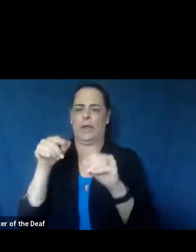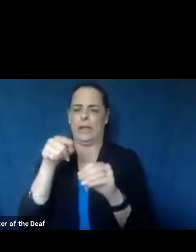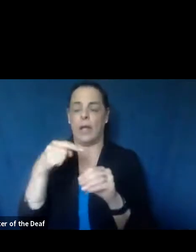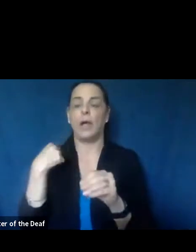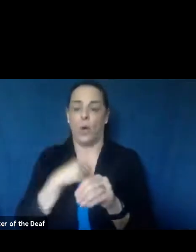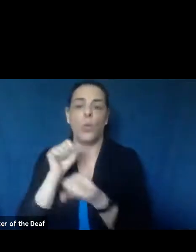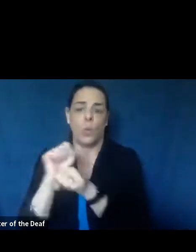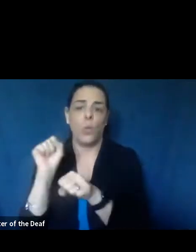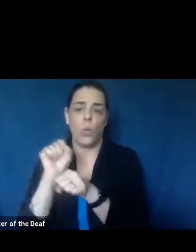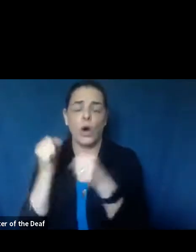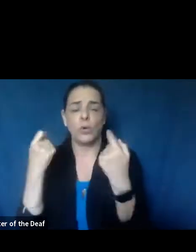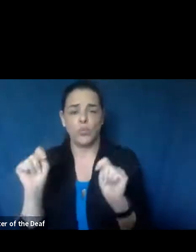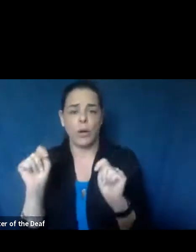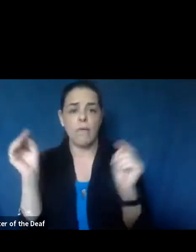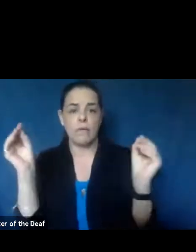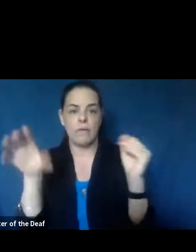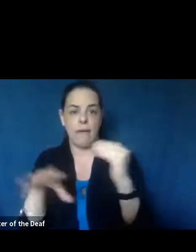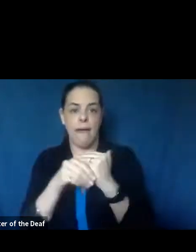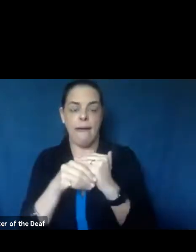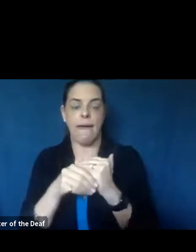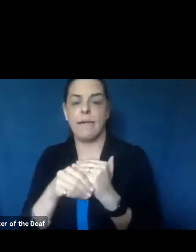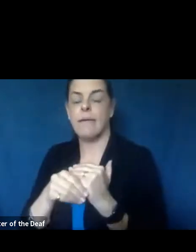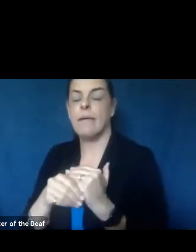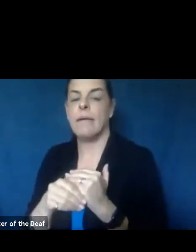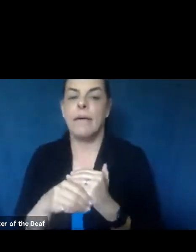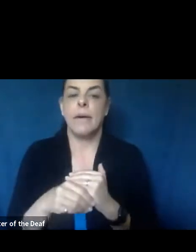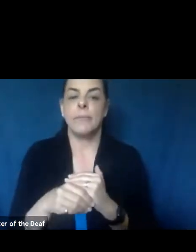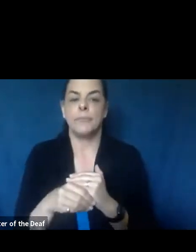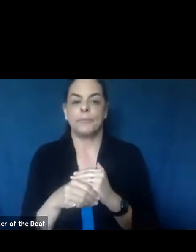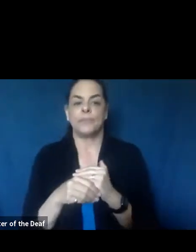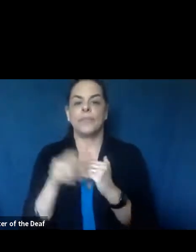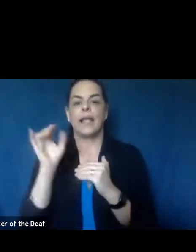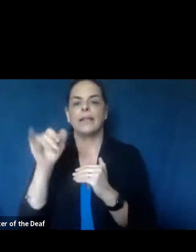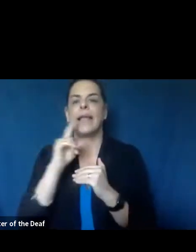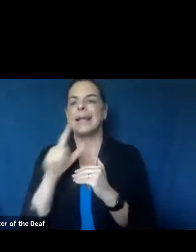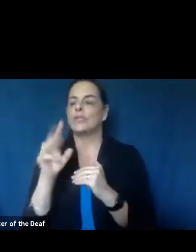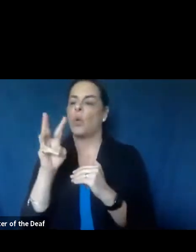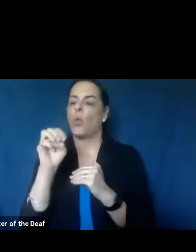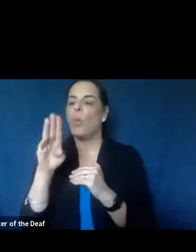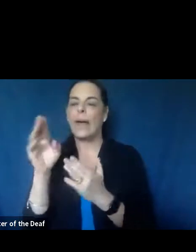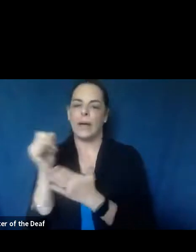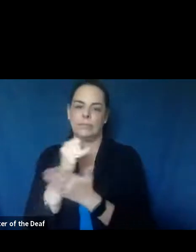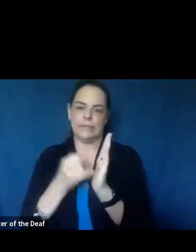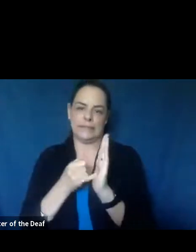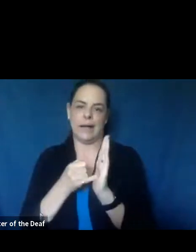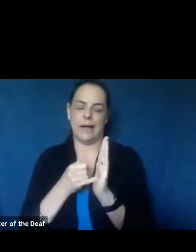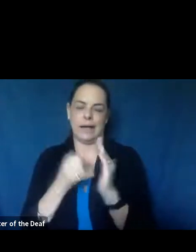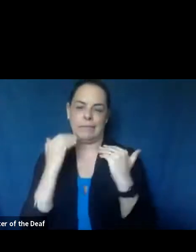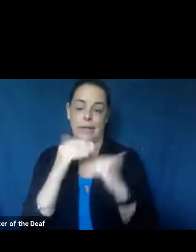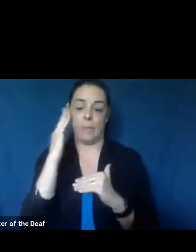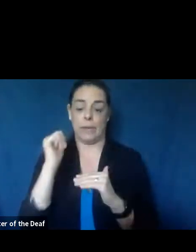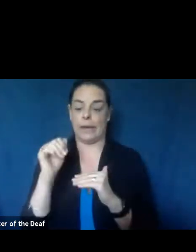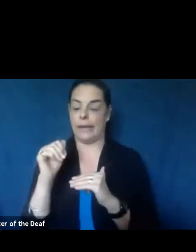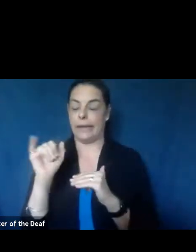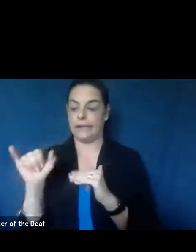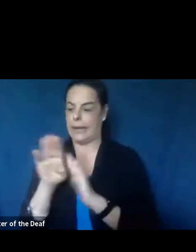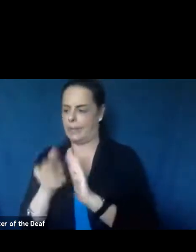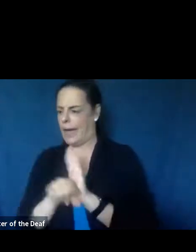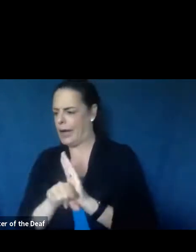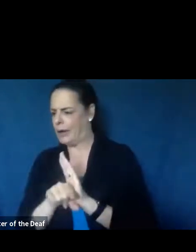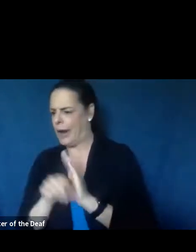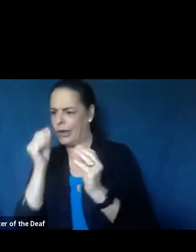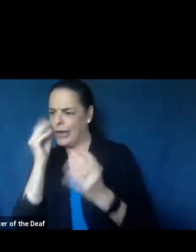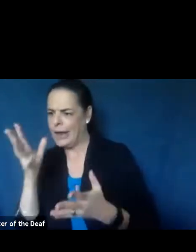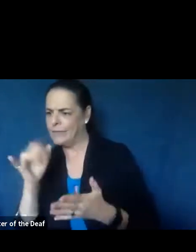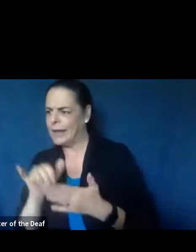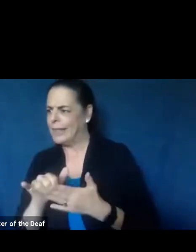working on that. That is a web design limitation because the background data that supports the